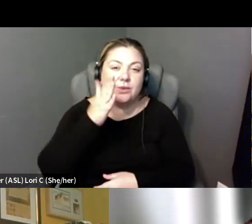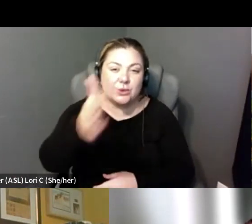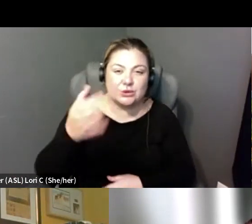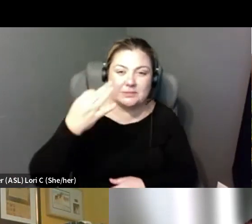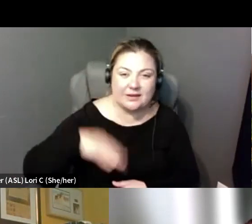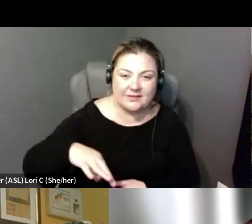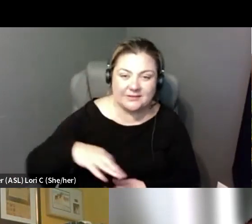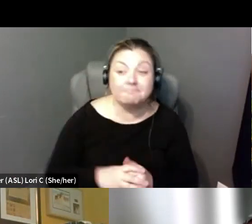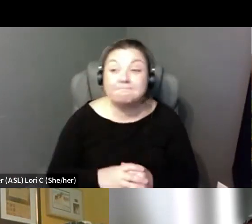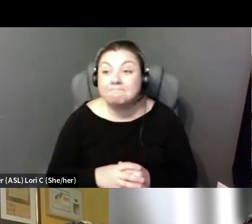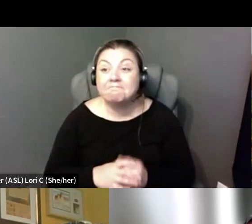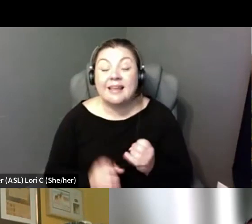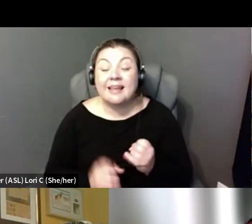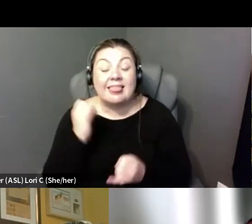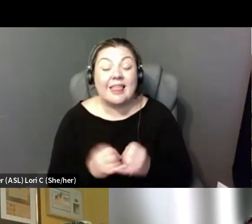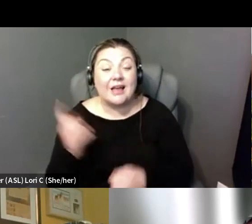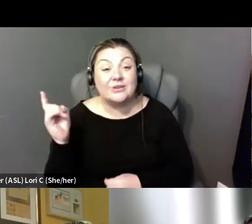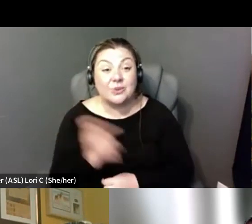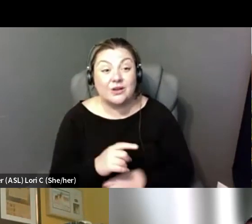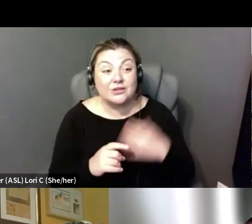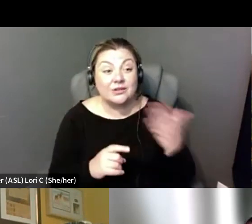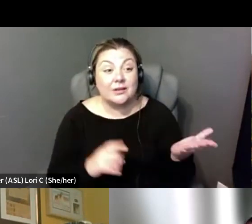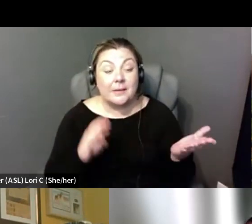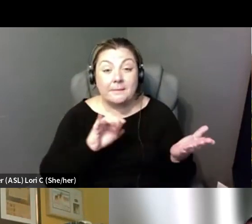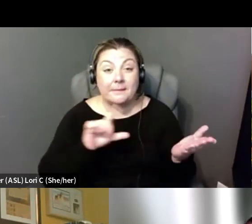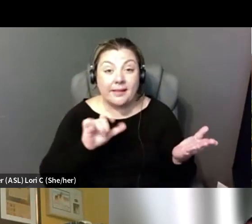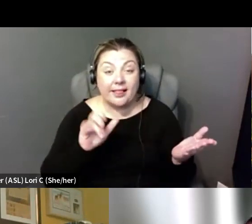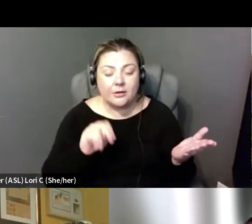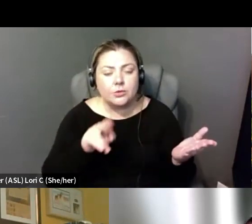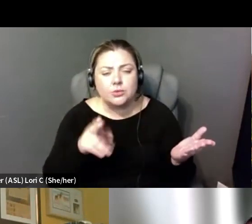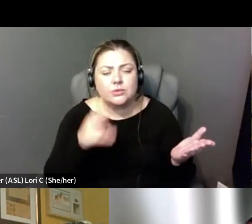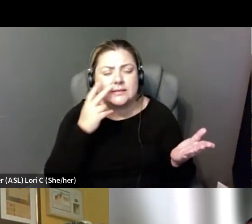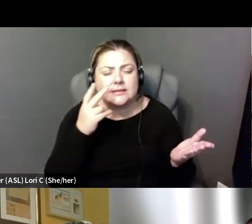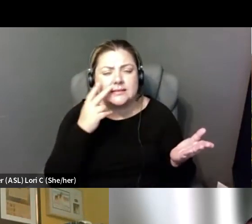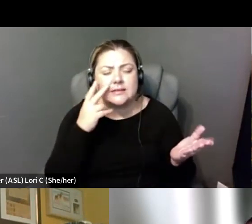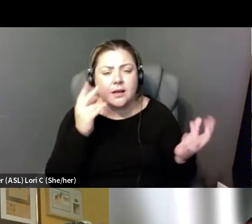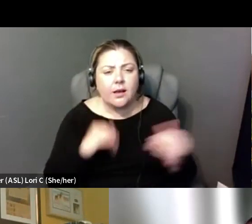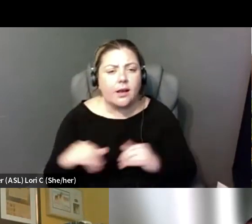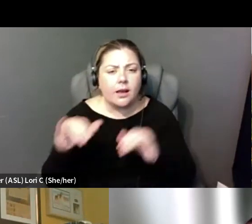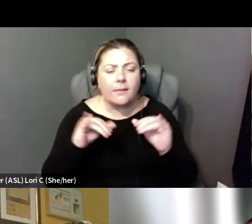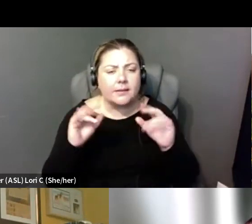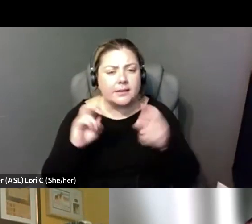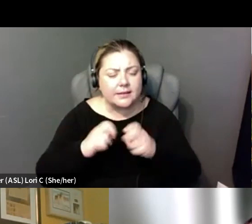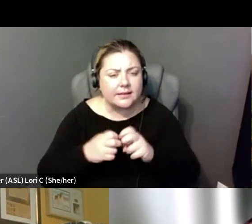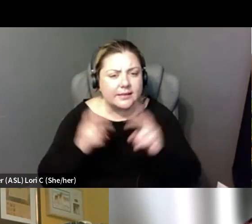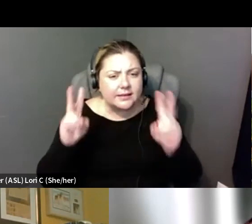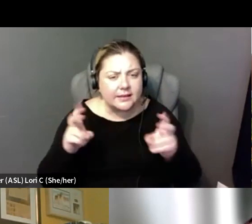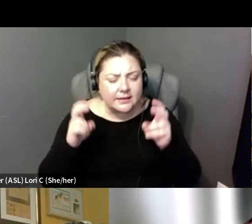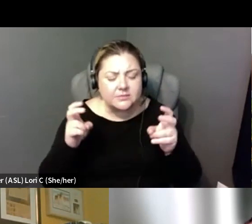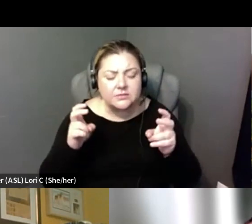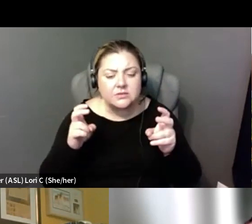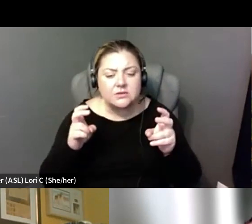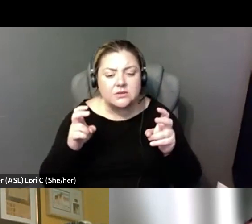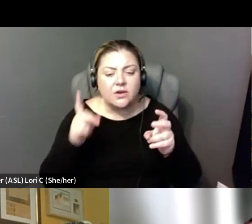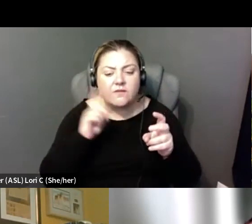Millen. The question is, do you see common themes in horizontal and longitudinal or